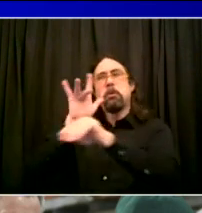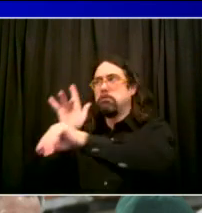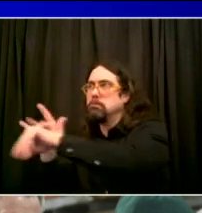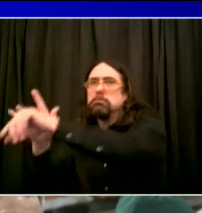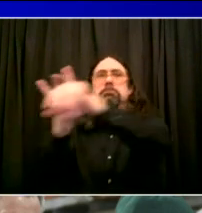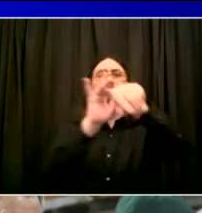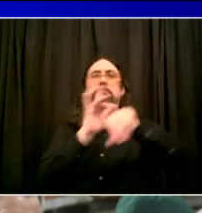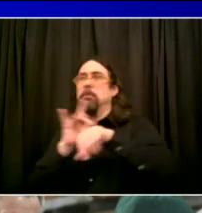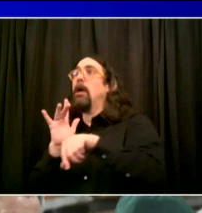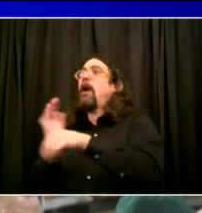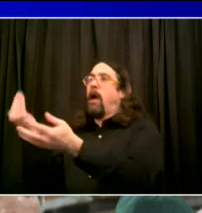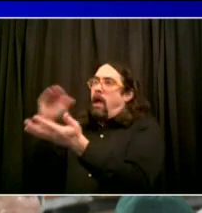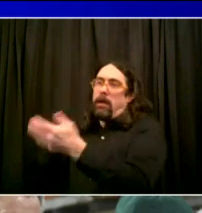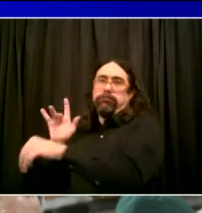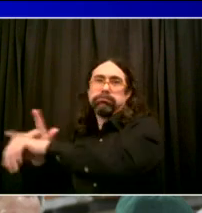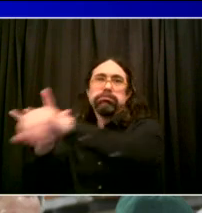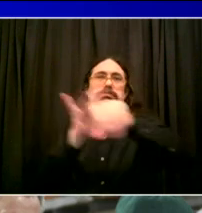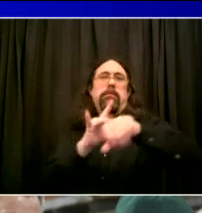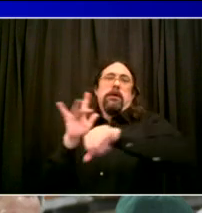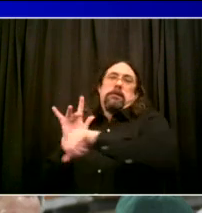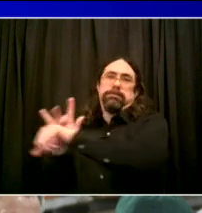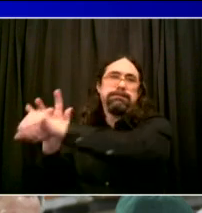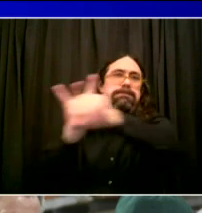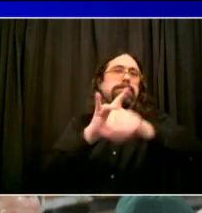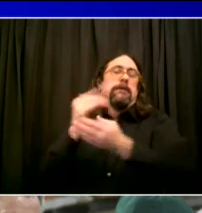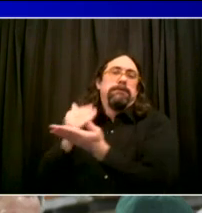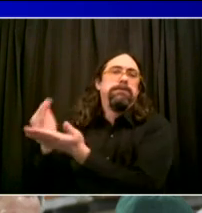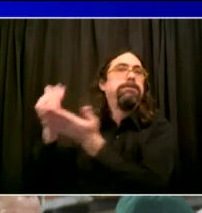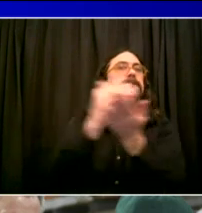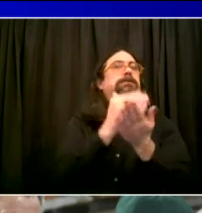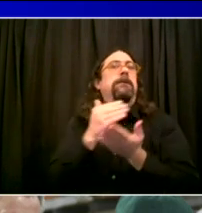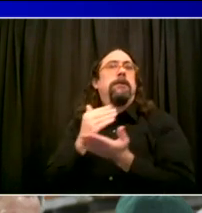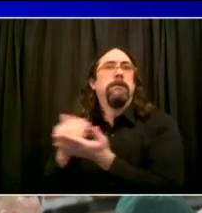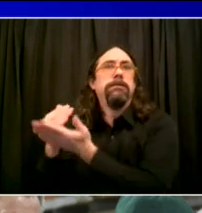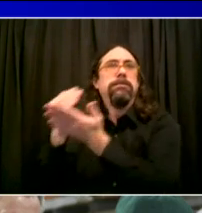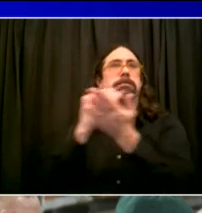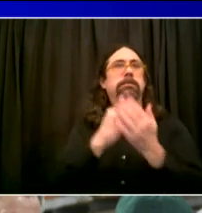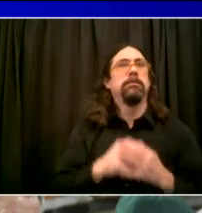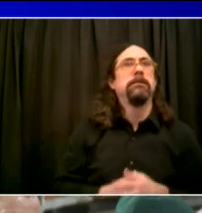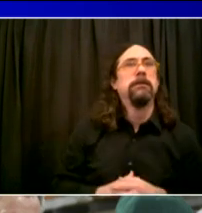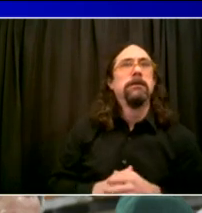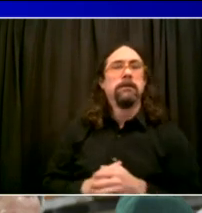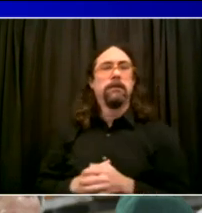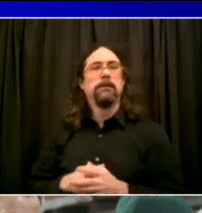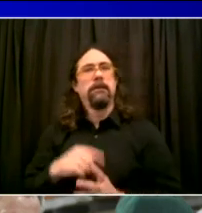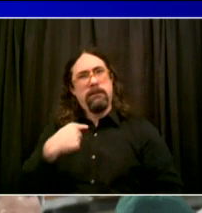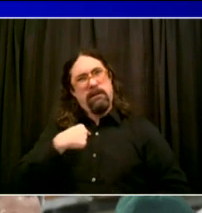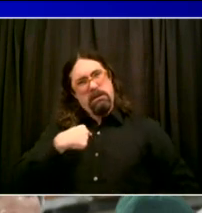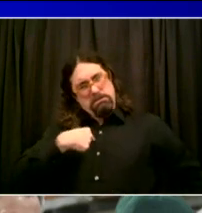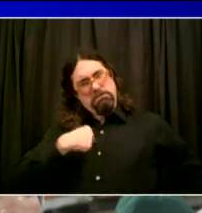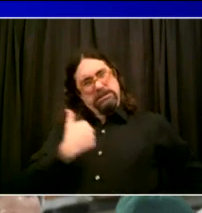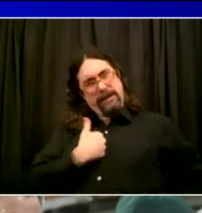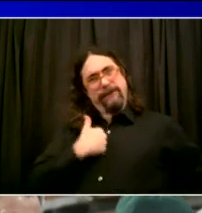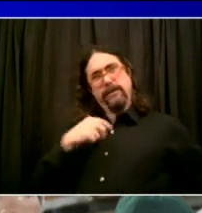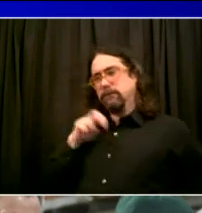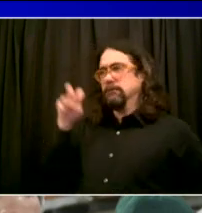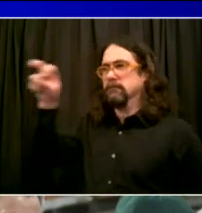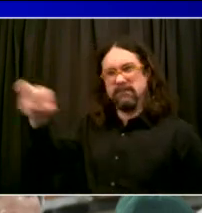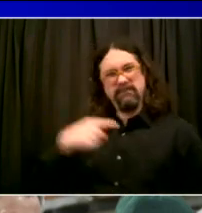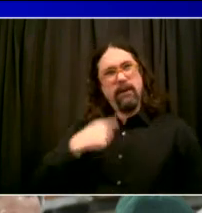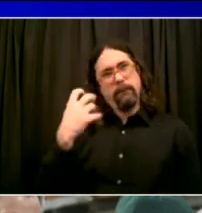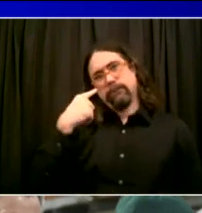example of the dedication of the men and women of the Sanitation Department. Now, let me give you a few other updates, because obviously we had